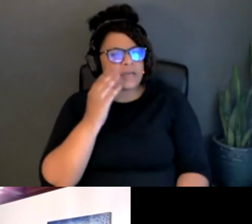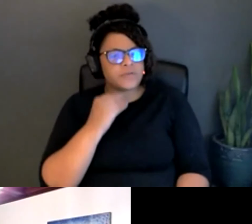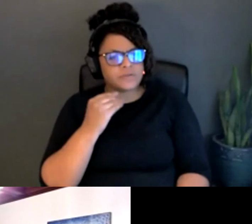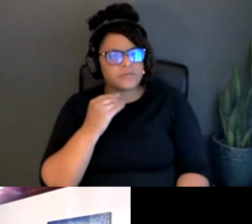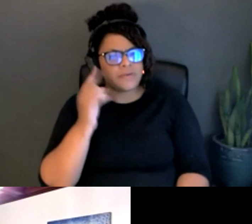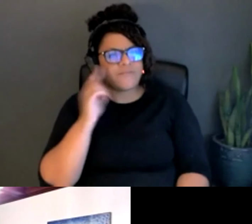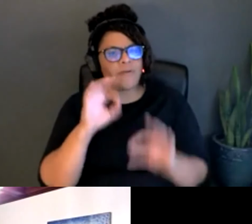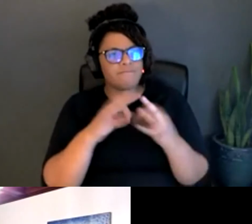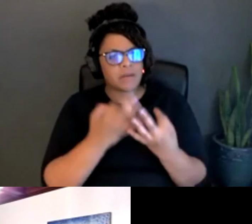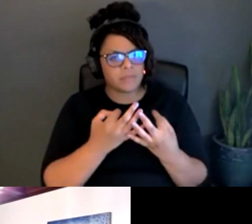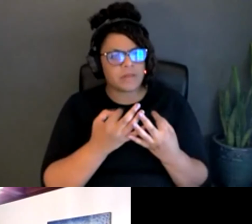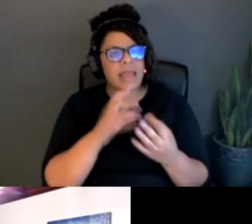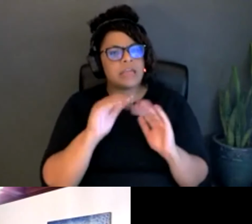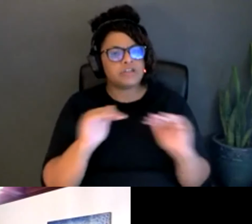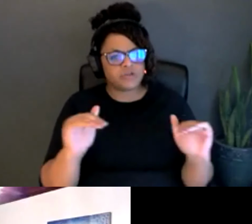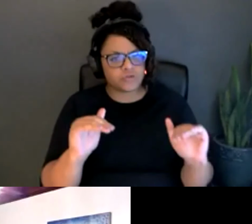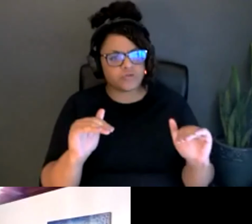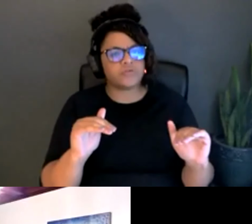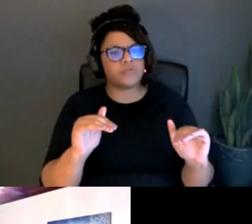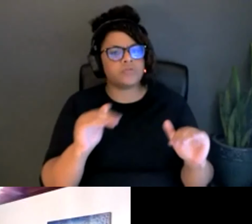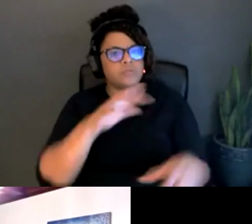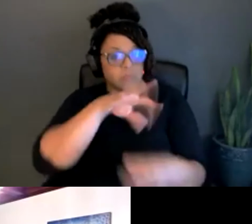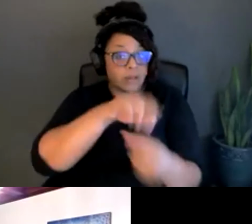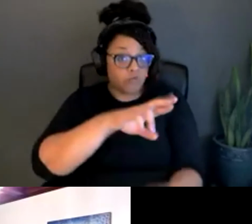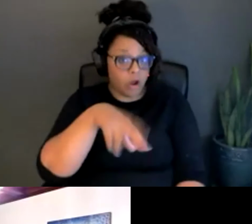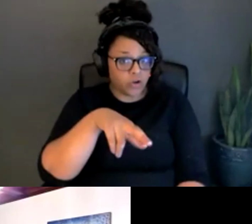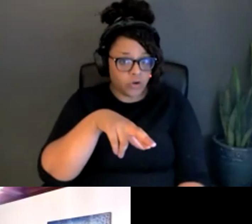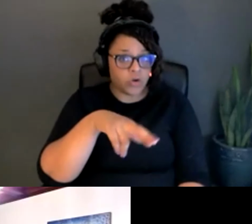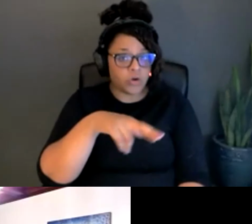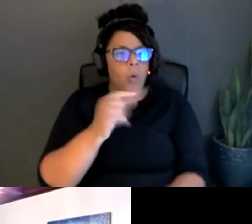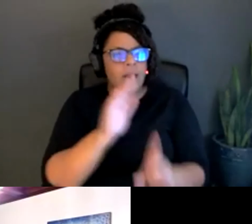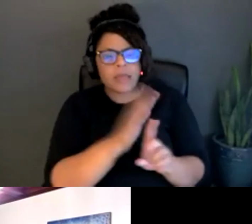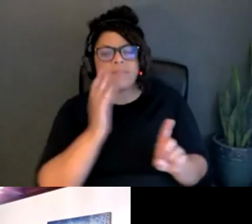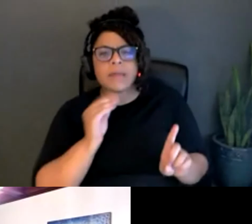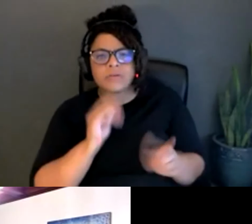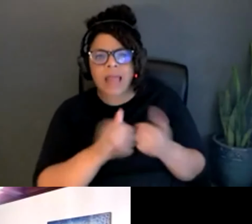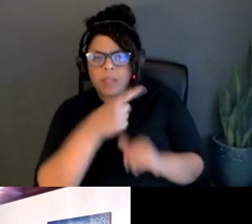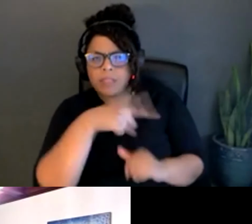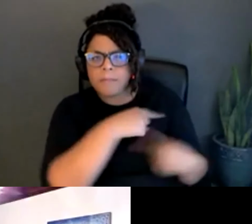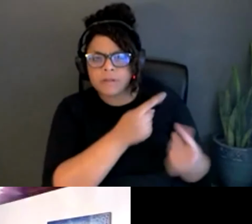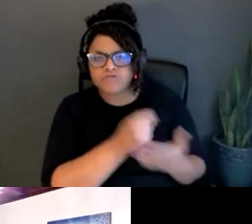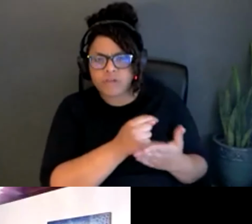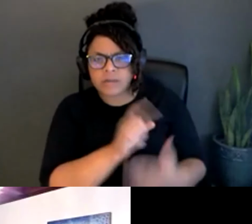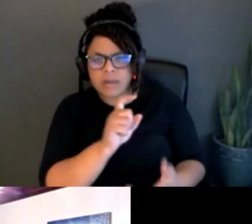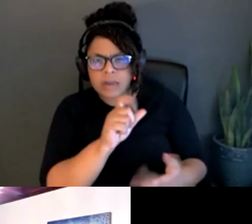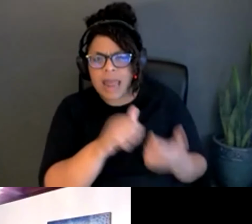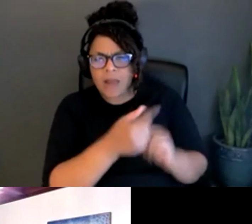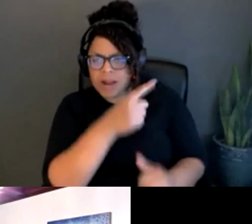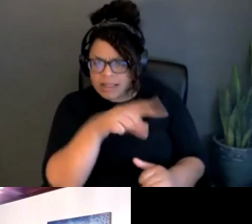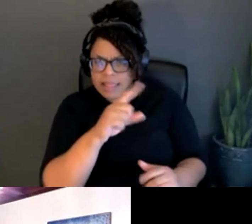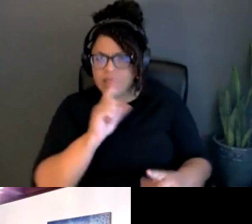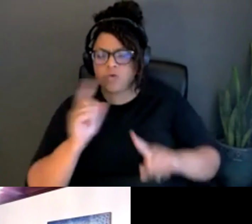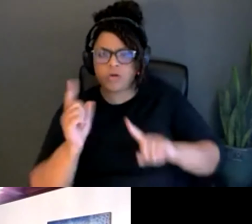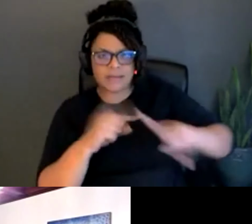of families and children in Rochester? How have they been treated? And how have they